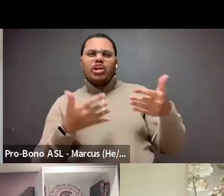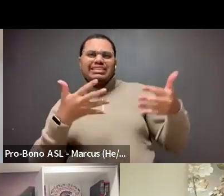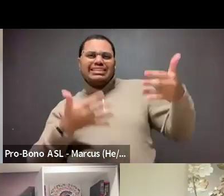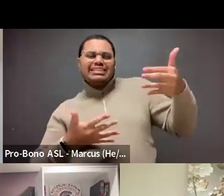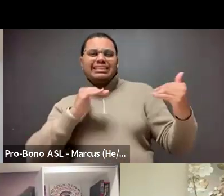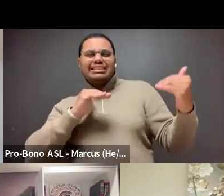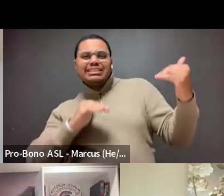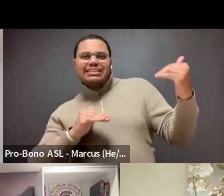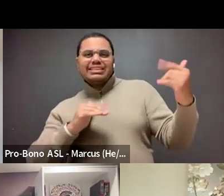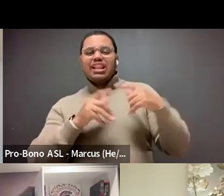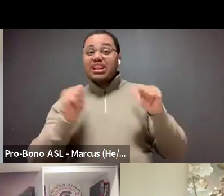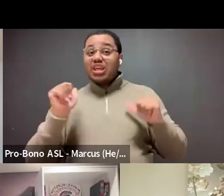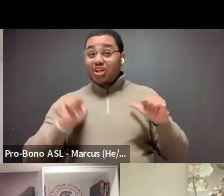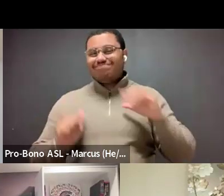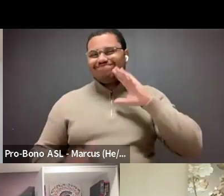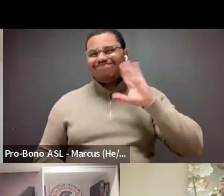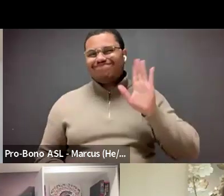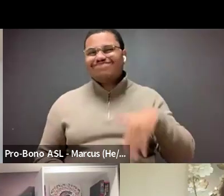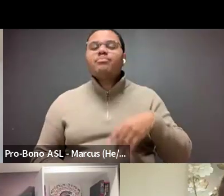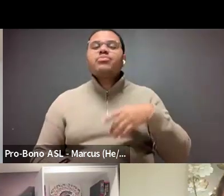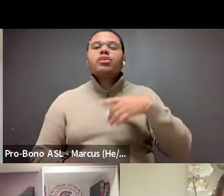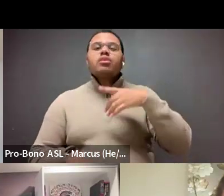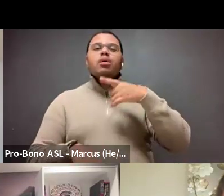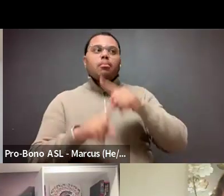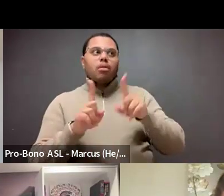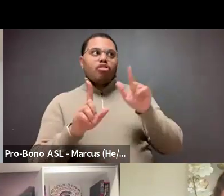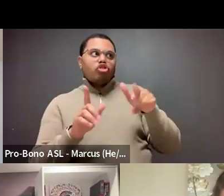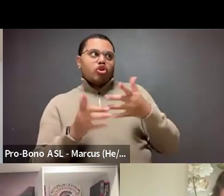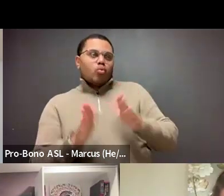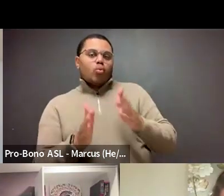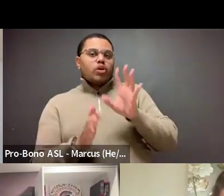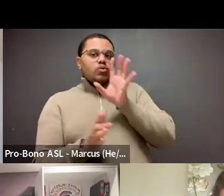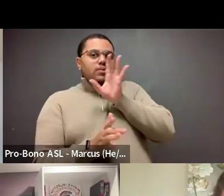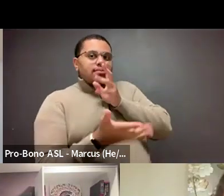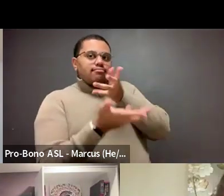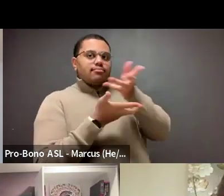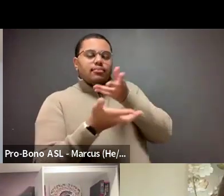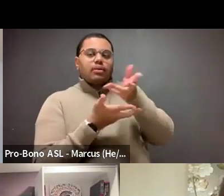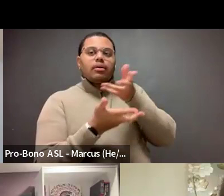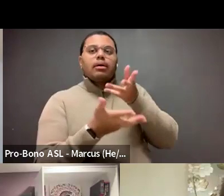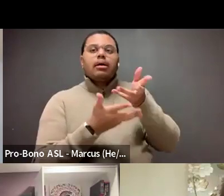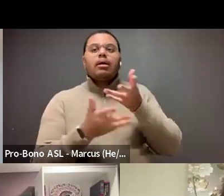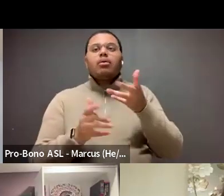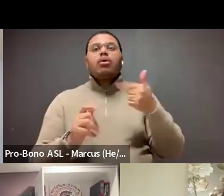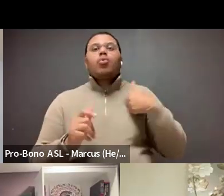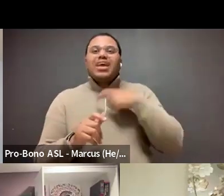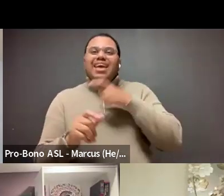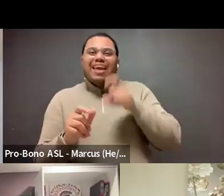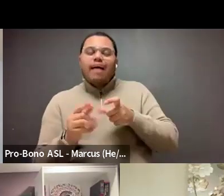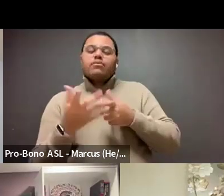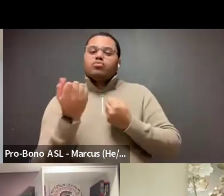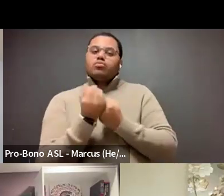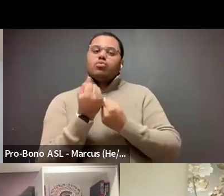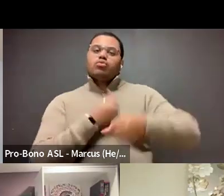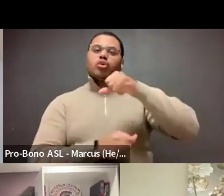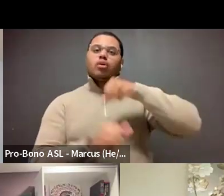that. But I think that there are ways to speak to your other, because we have to support each other. My first craft is acting. We have to support each other. So maybe